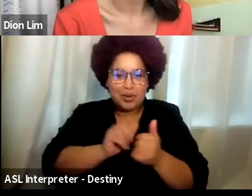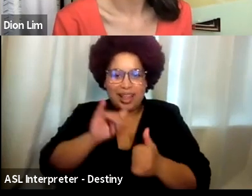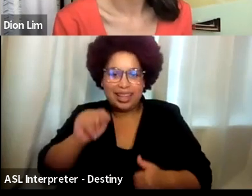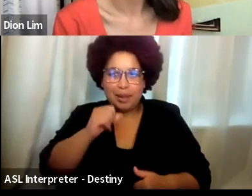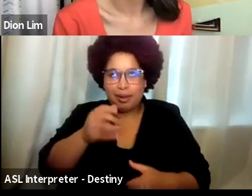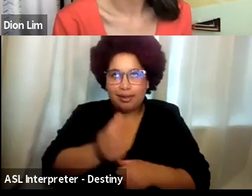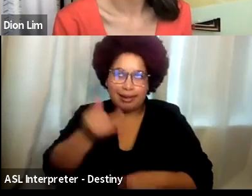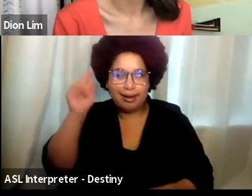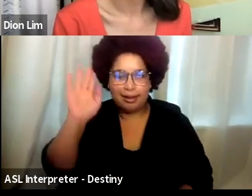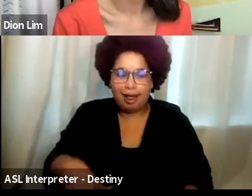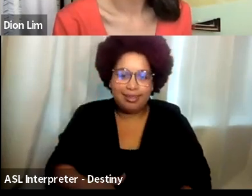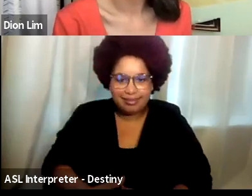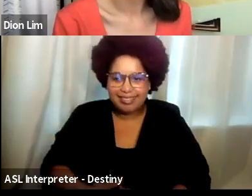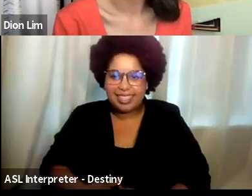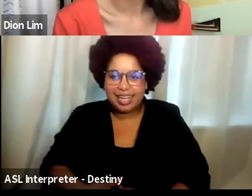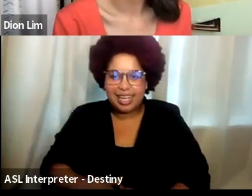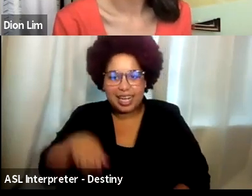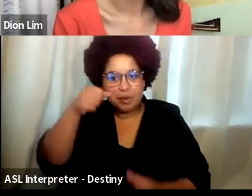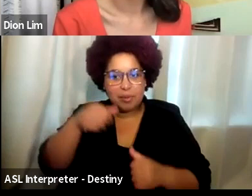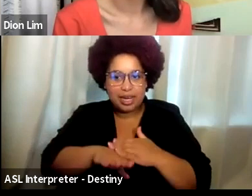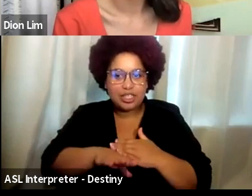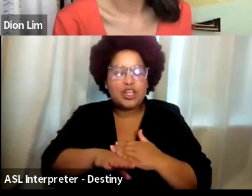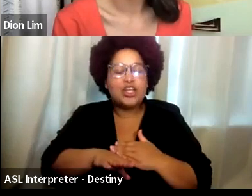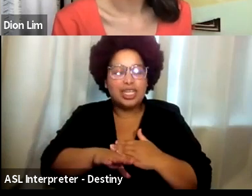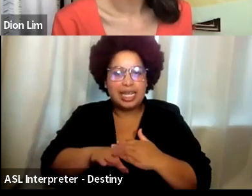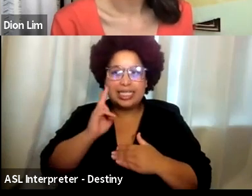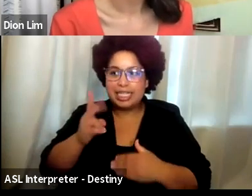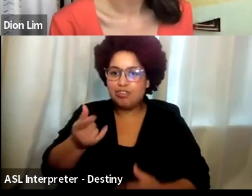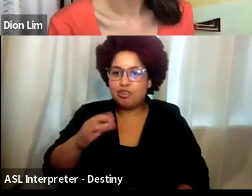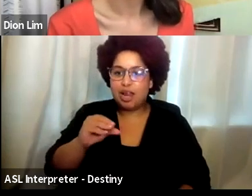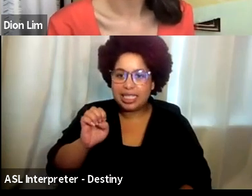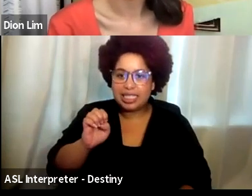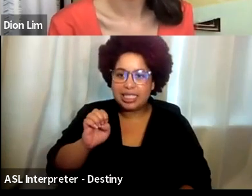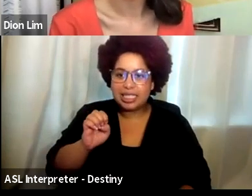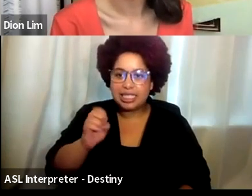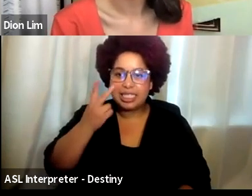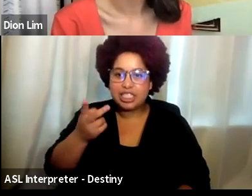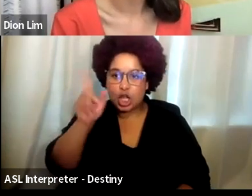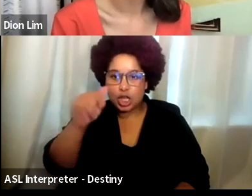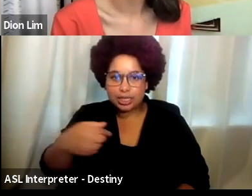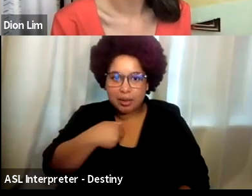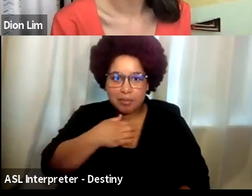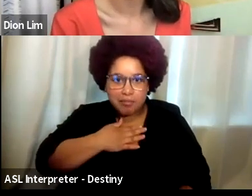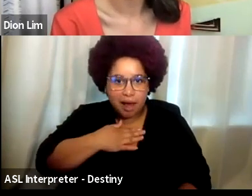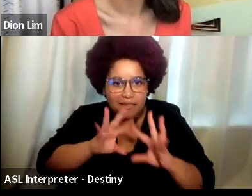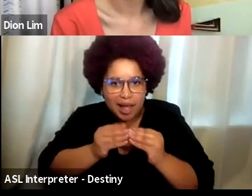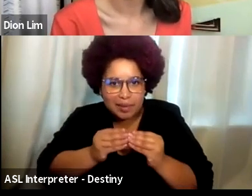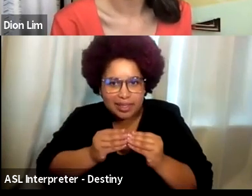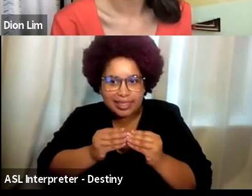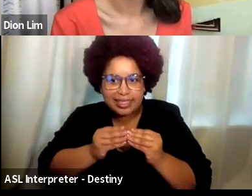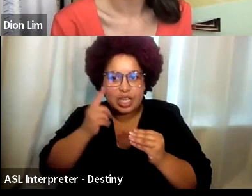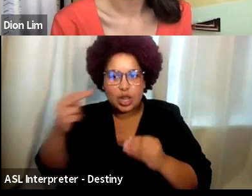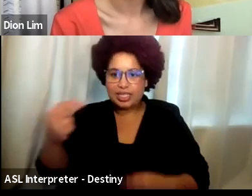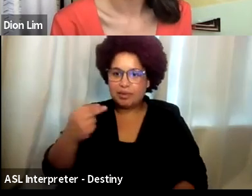right. to get it. Yeah. And I remember walking in and seeing Grace and seeing that she looks like my family and seeing that she looked